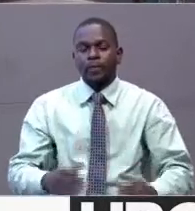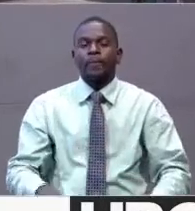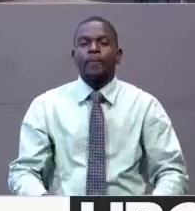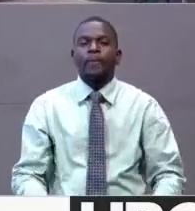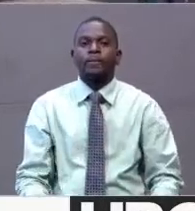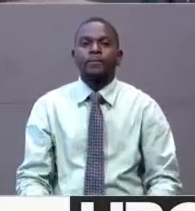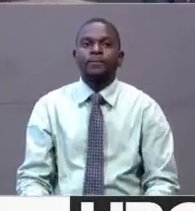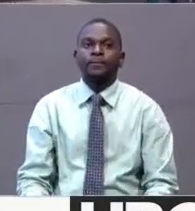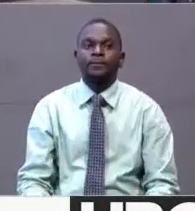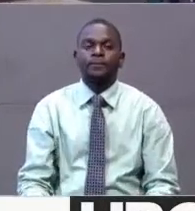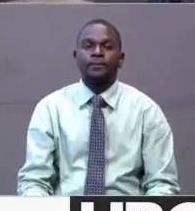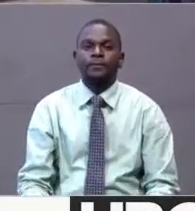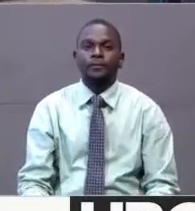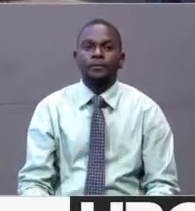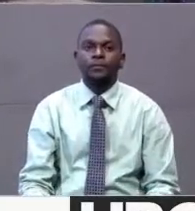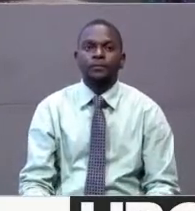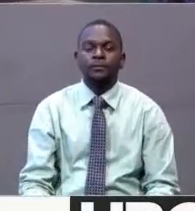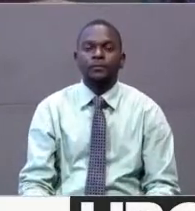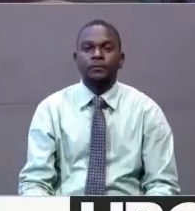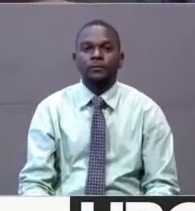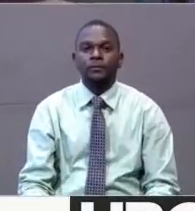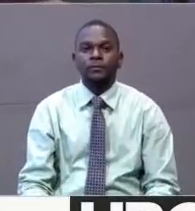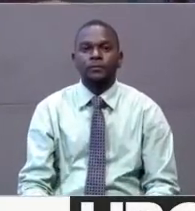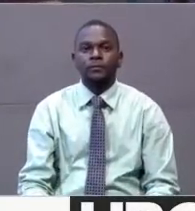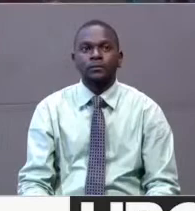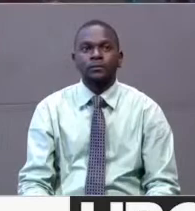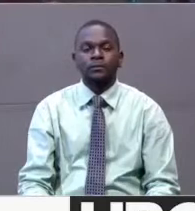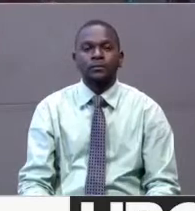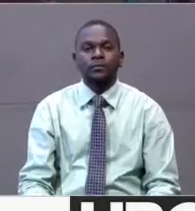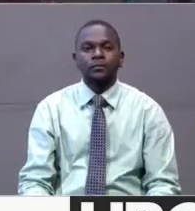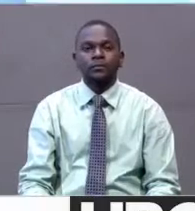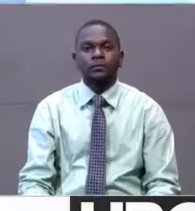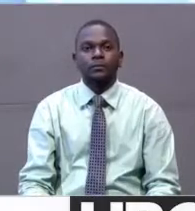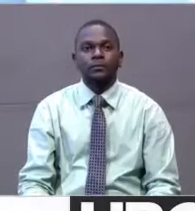and Ivan Juko, UBC.